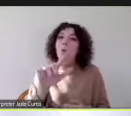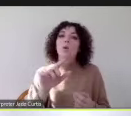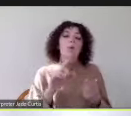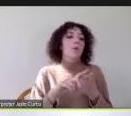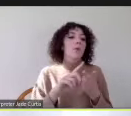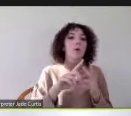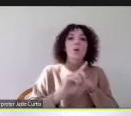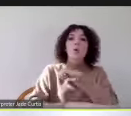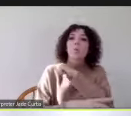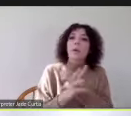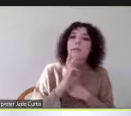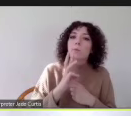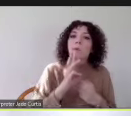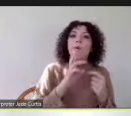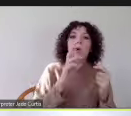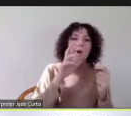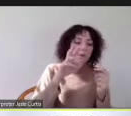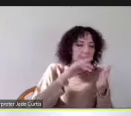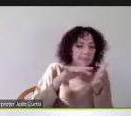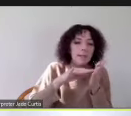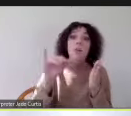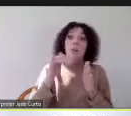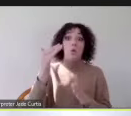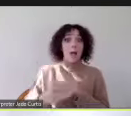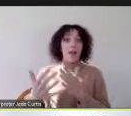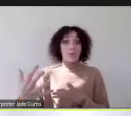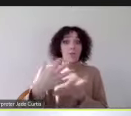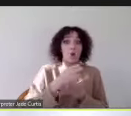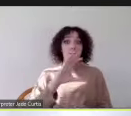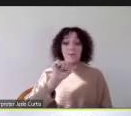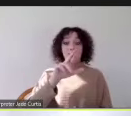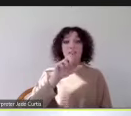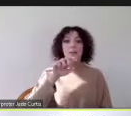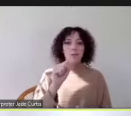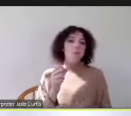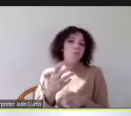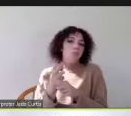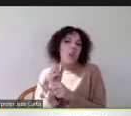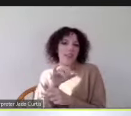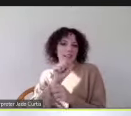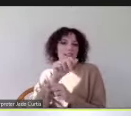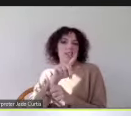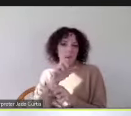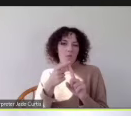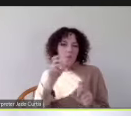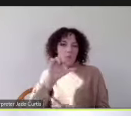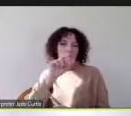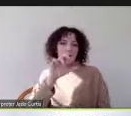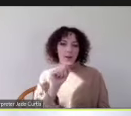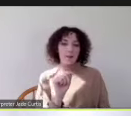wastewater effluent, and at the end, at the harvest, we also collected carrot samples. And we tested all these samples